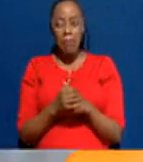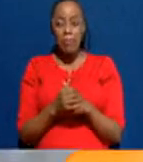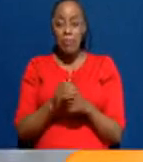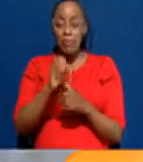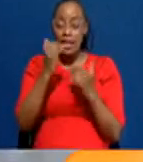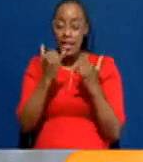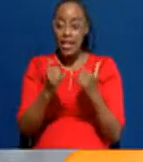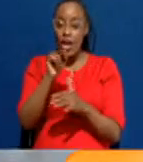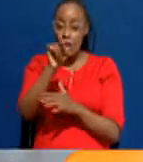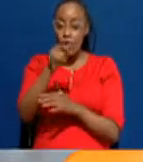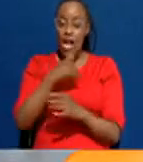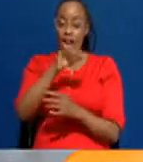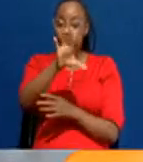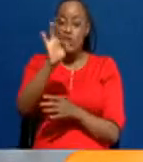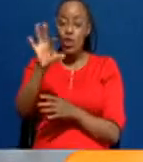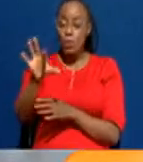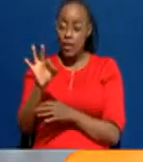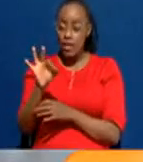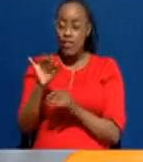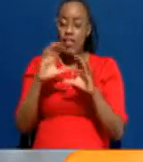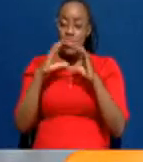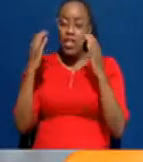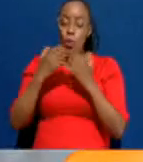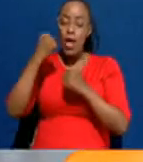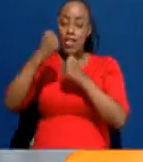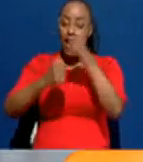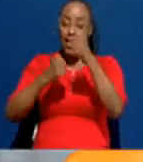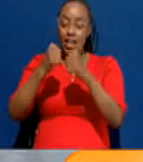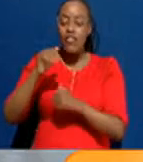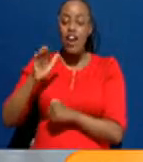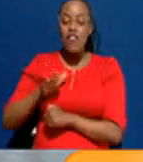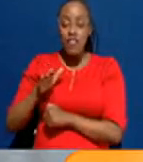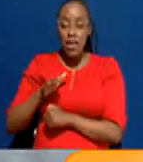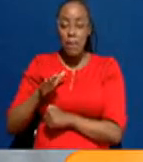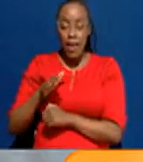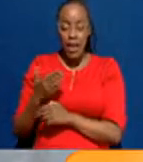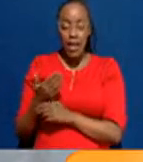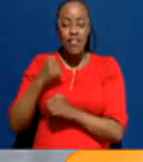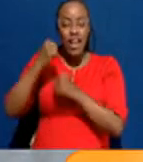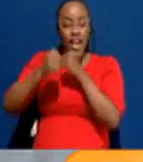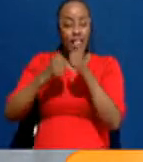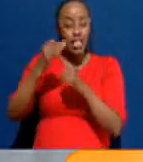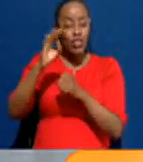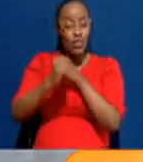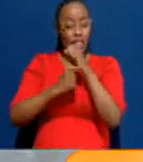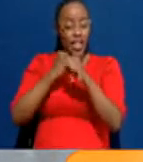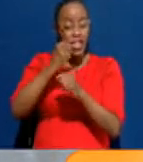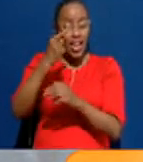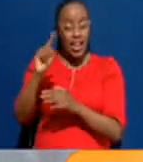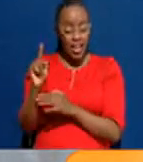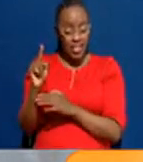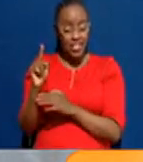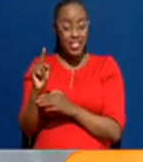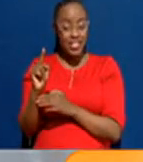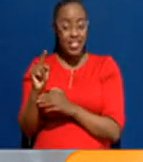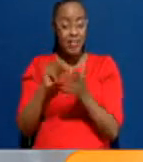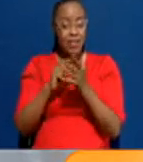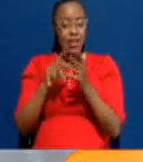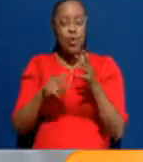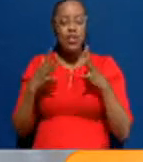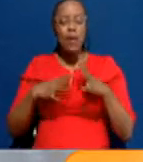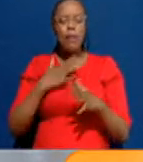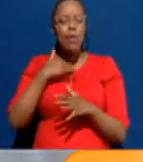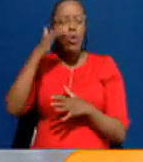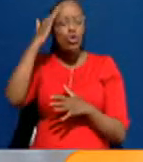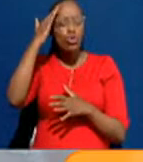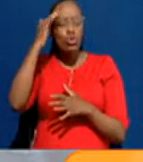And now you've been nominated as the World Athletics Female Athlete of the Year. See you? Yeah, kabisa. So, what wanataka